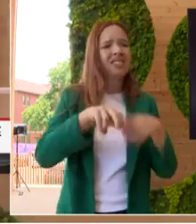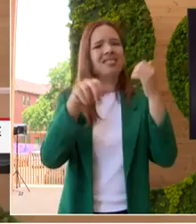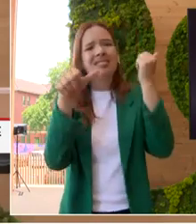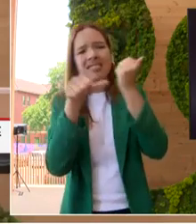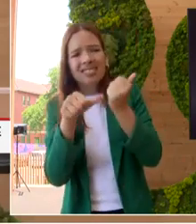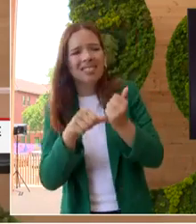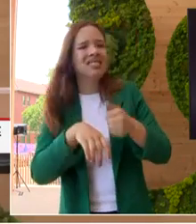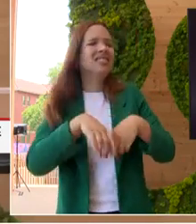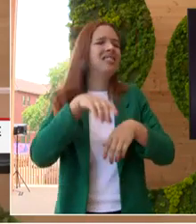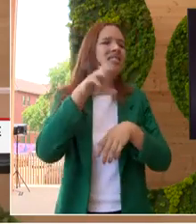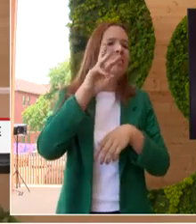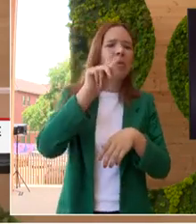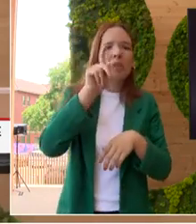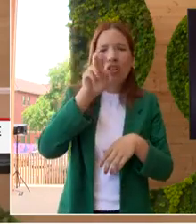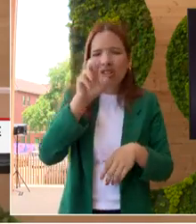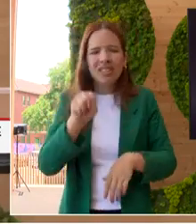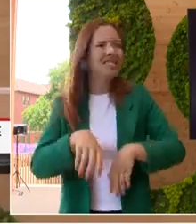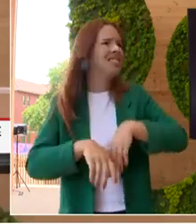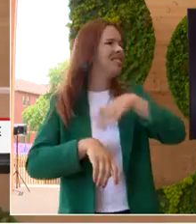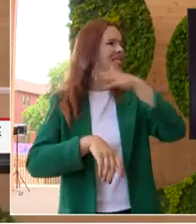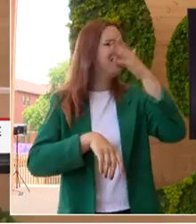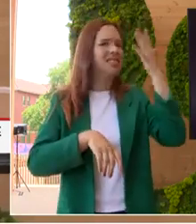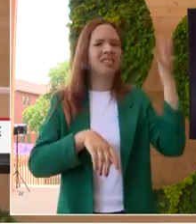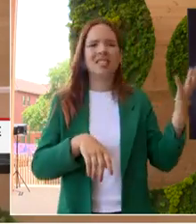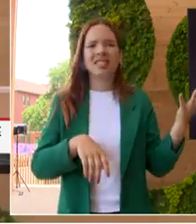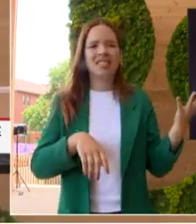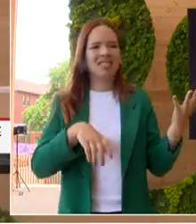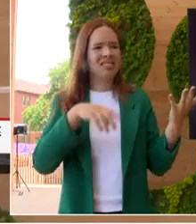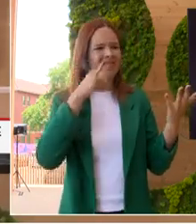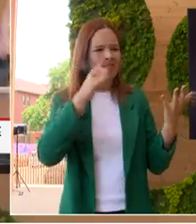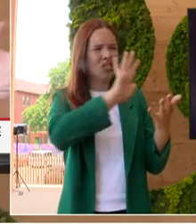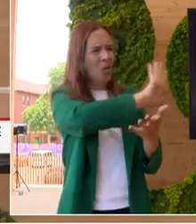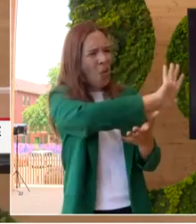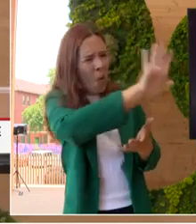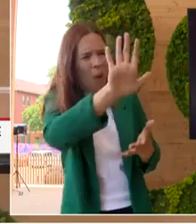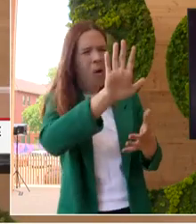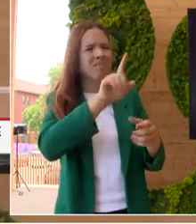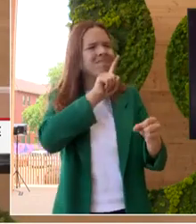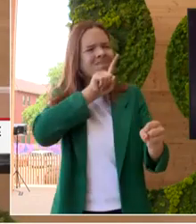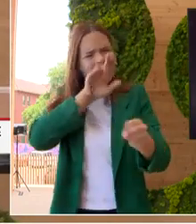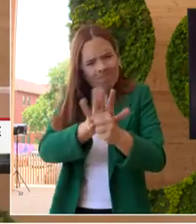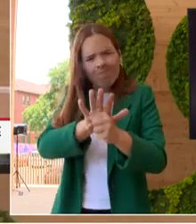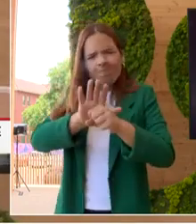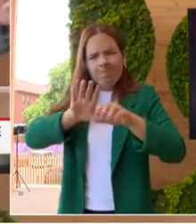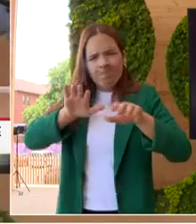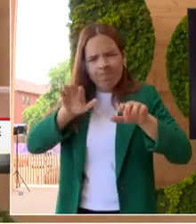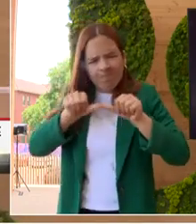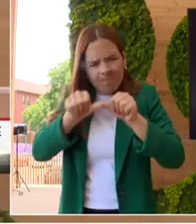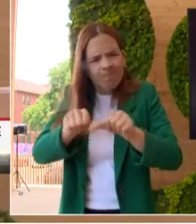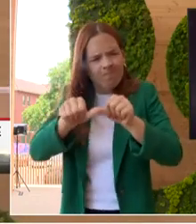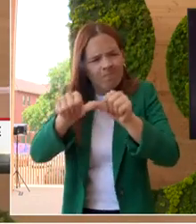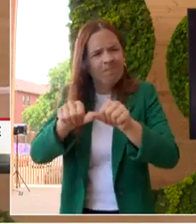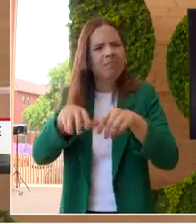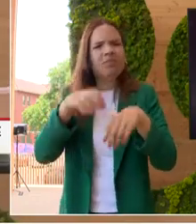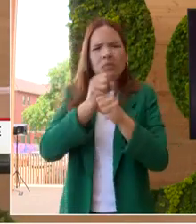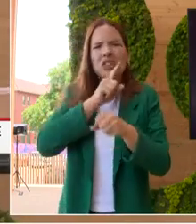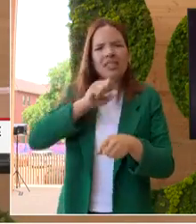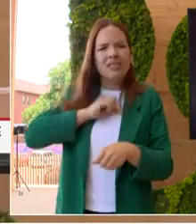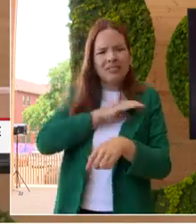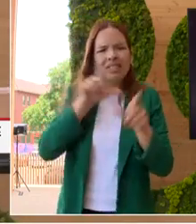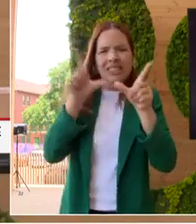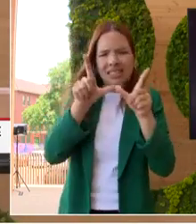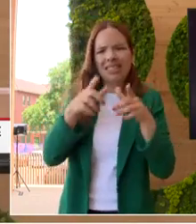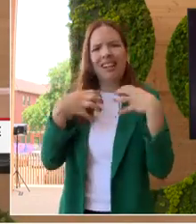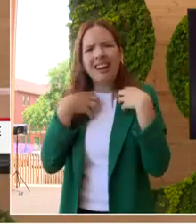here somewhere, and their committed, dedicated staff, the Departments of Licensing and Health, Director Whitfield of Local Small